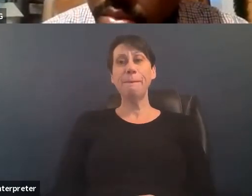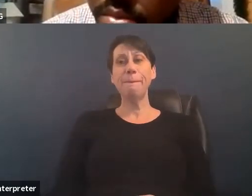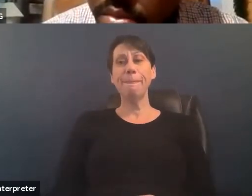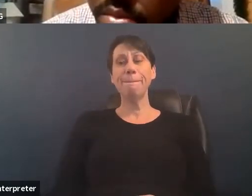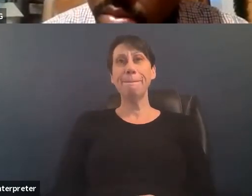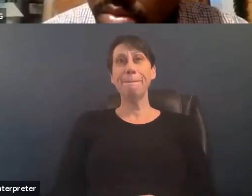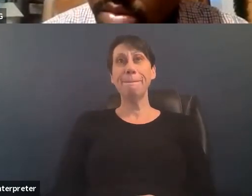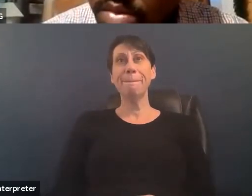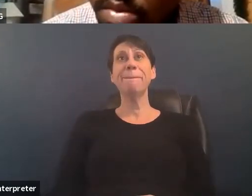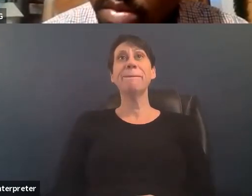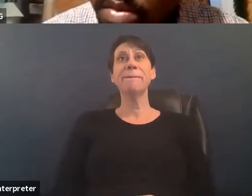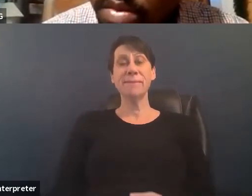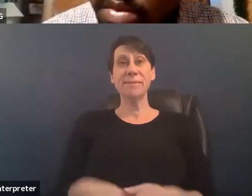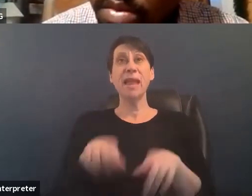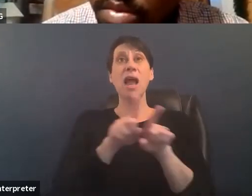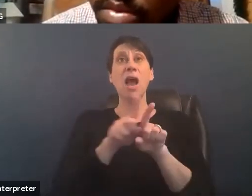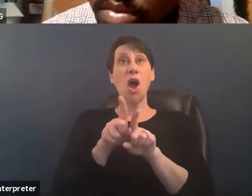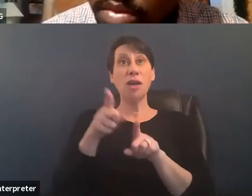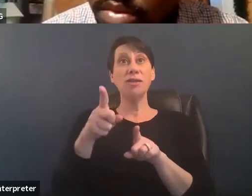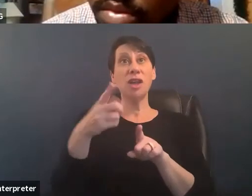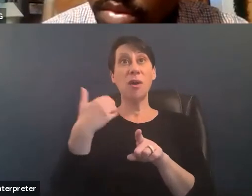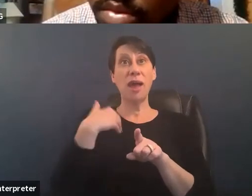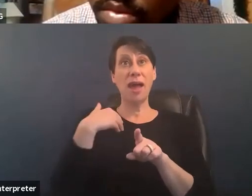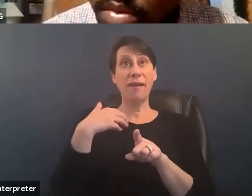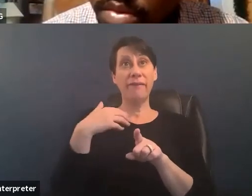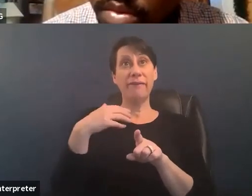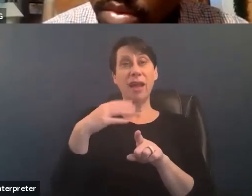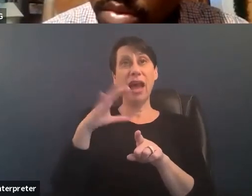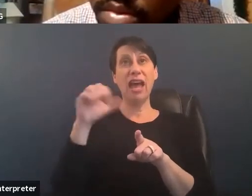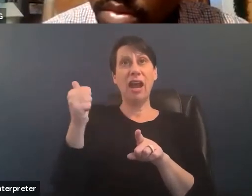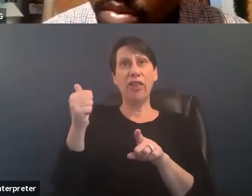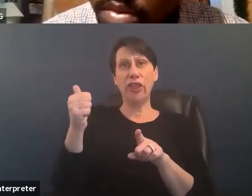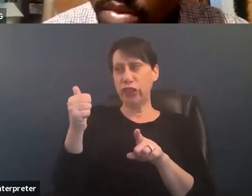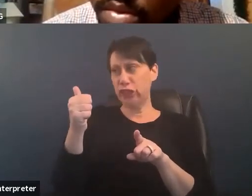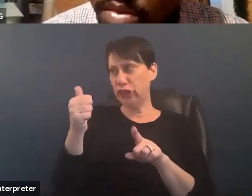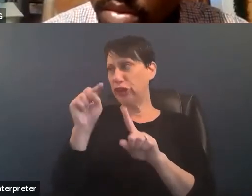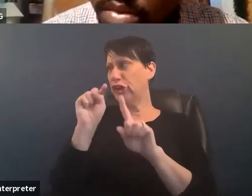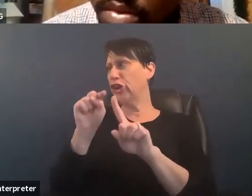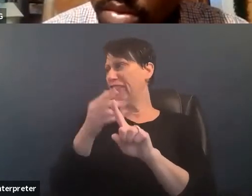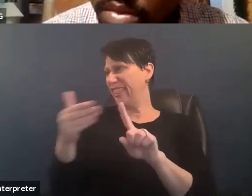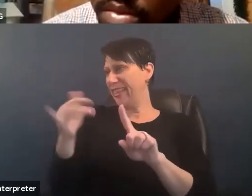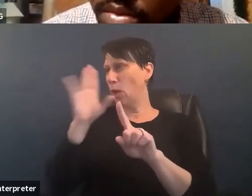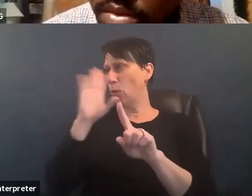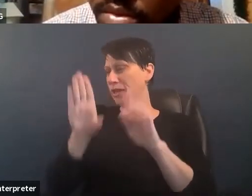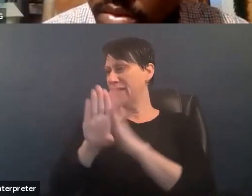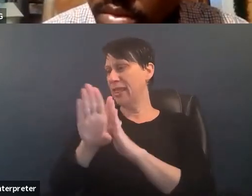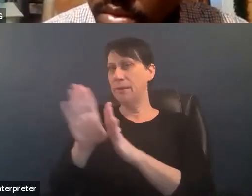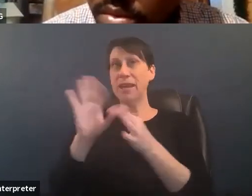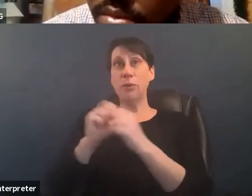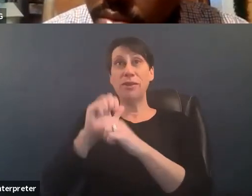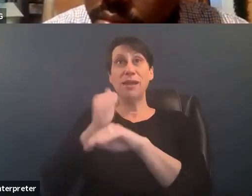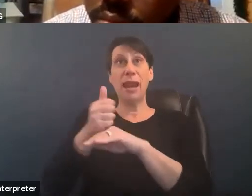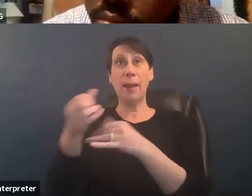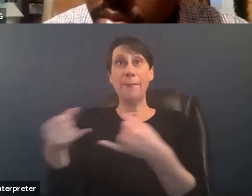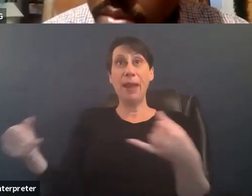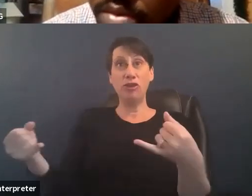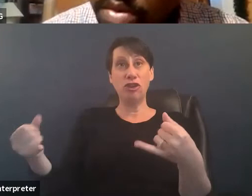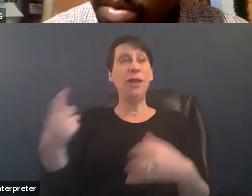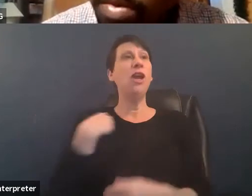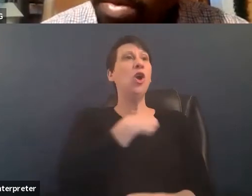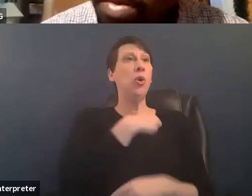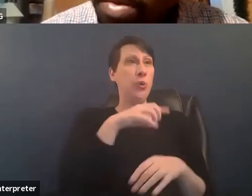implementation of shifting boundaries coming our way. So this is not such as product, but we did a presentation with